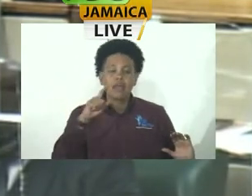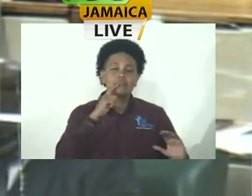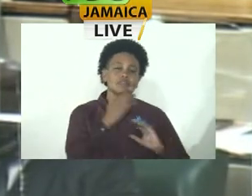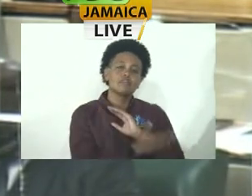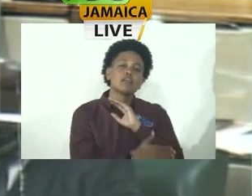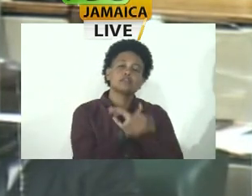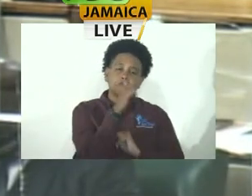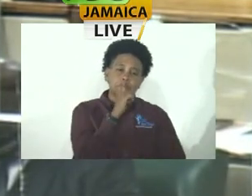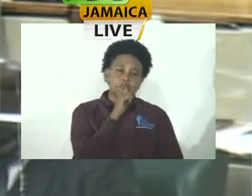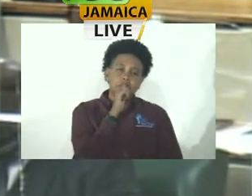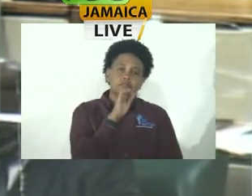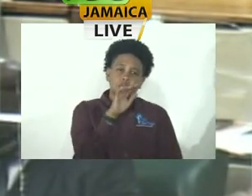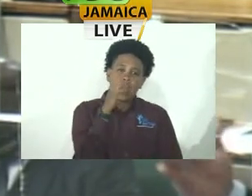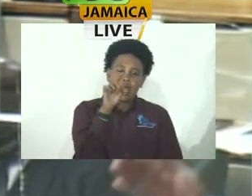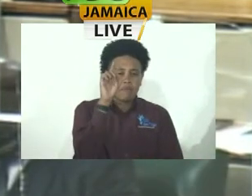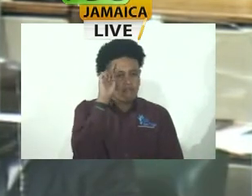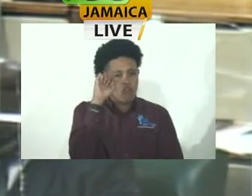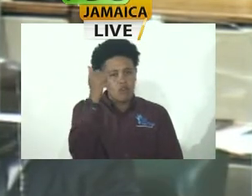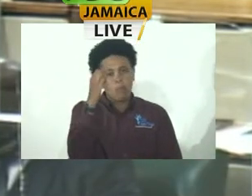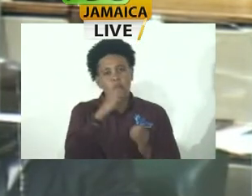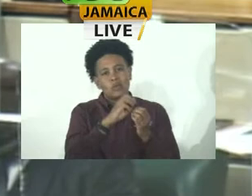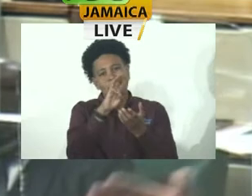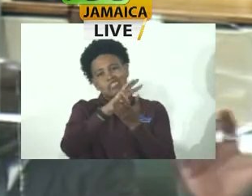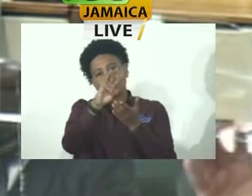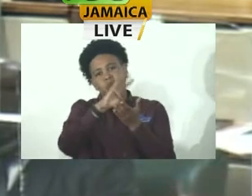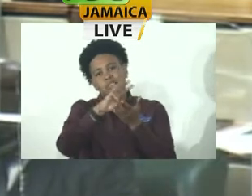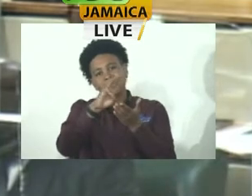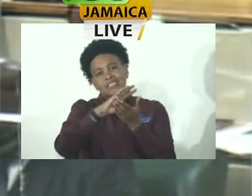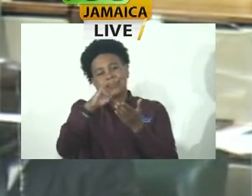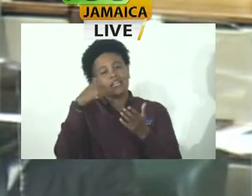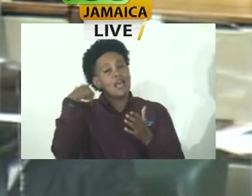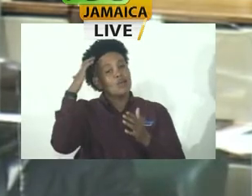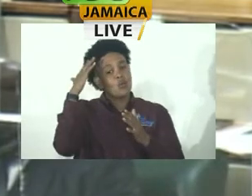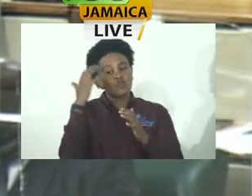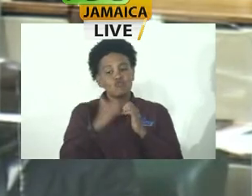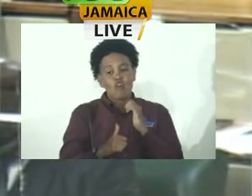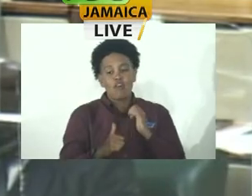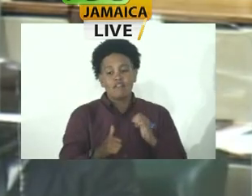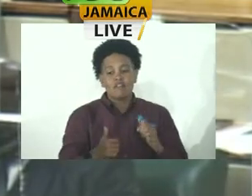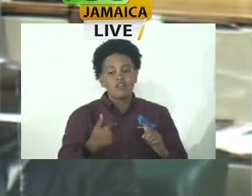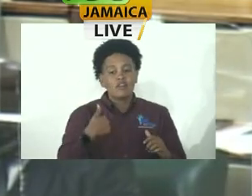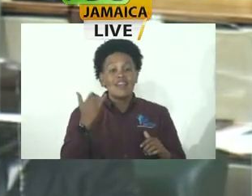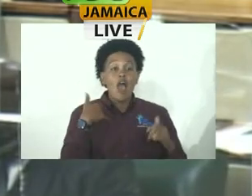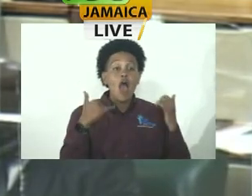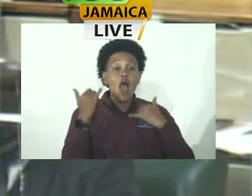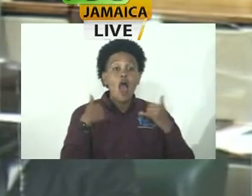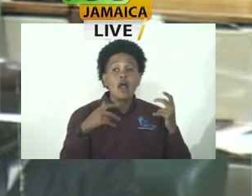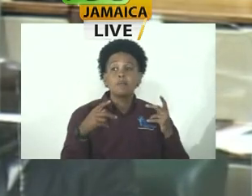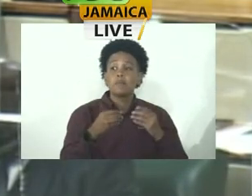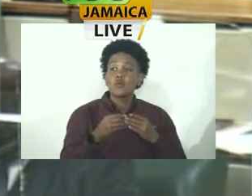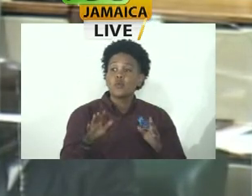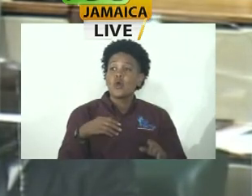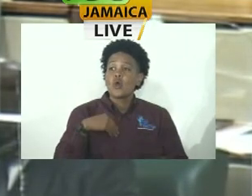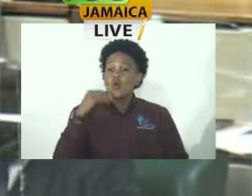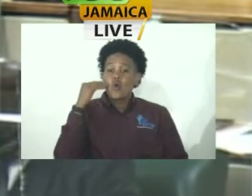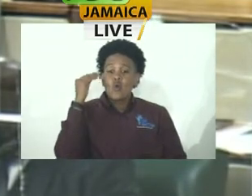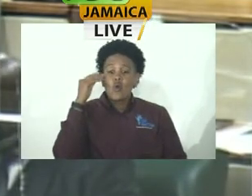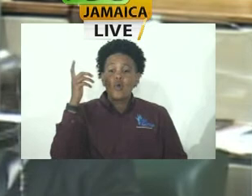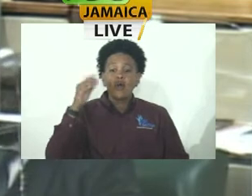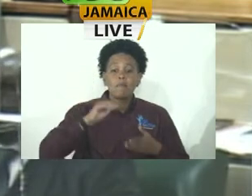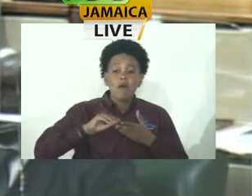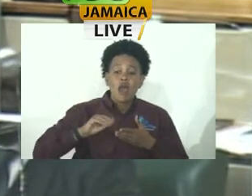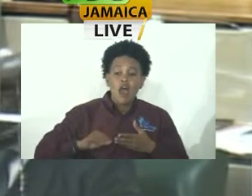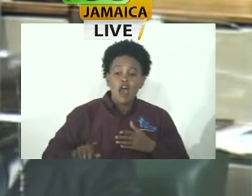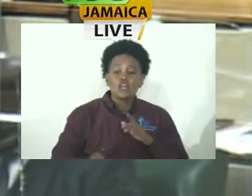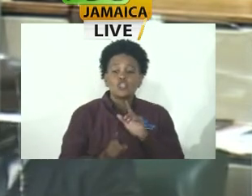us for another six weeks i know it's rough we're getting the calls people losing their houses mortgages coming